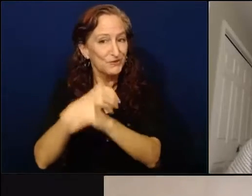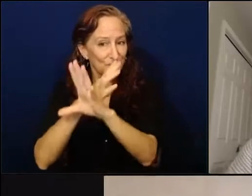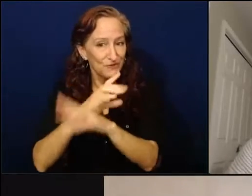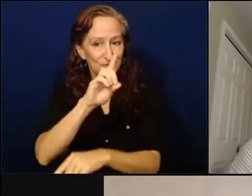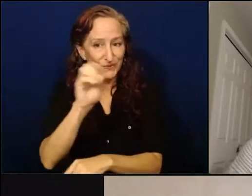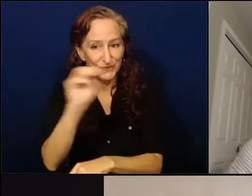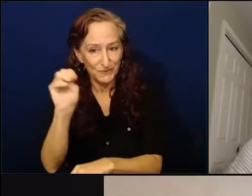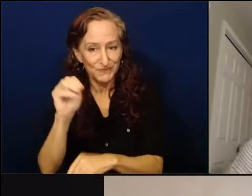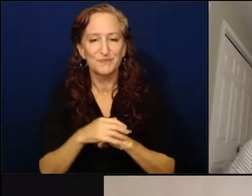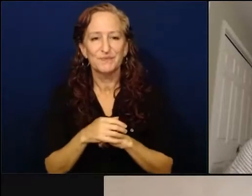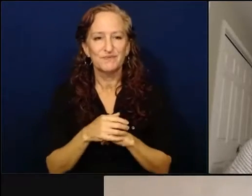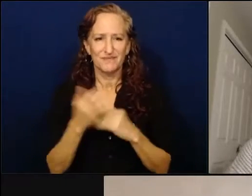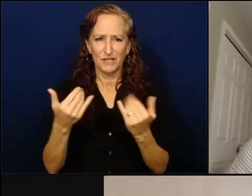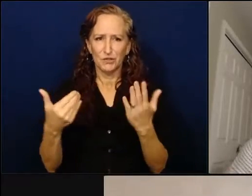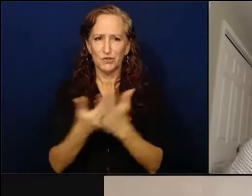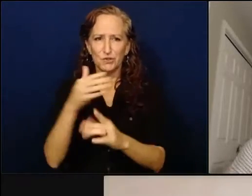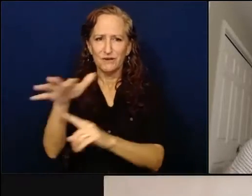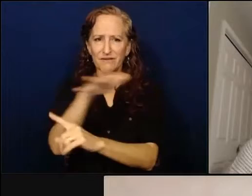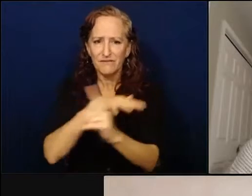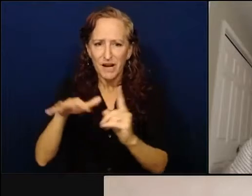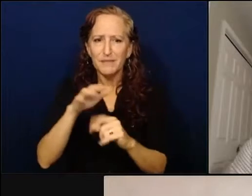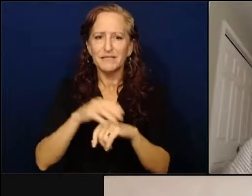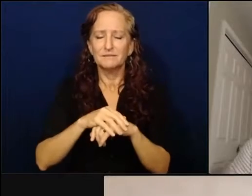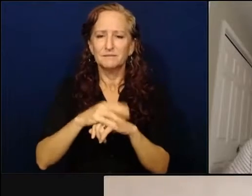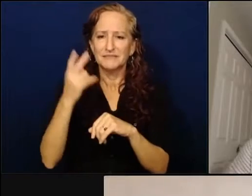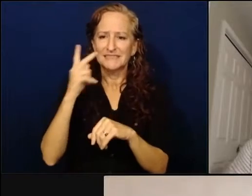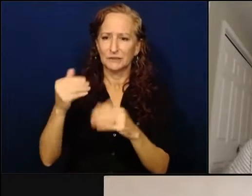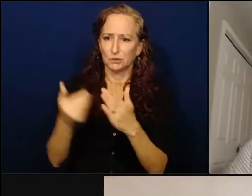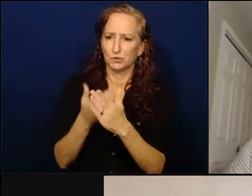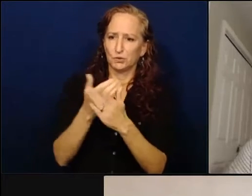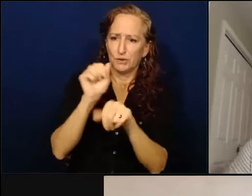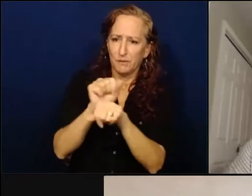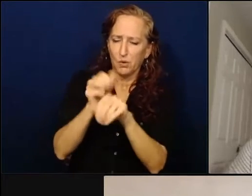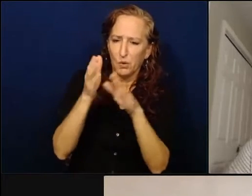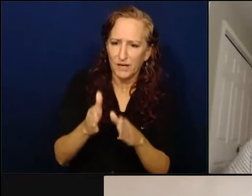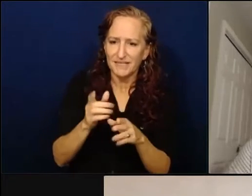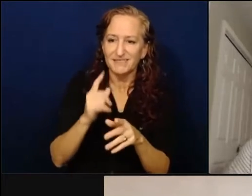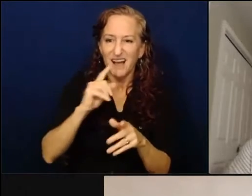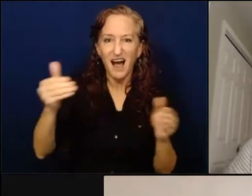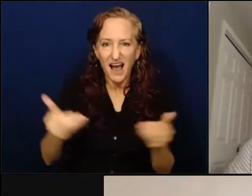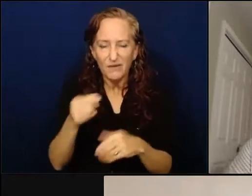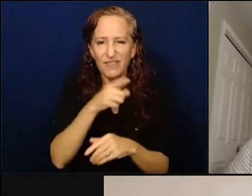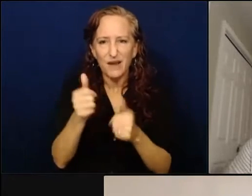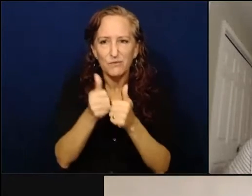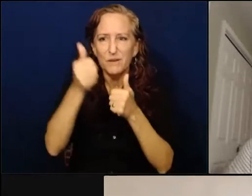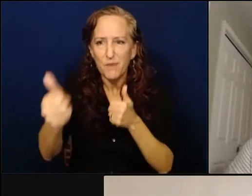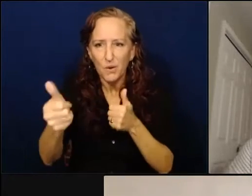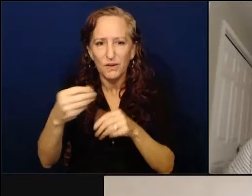in this new environment where employees and new hires are hiring remotely, how are you